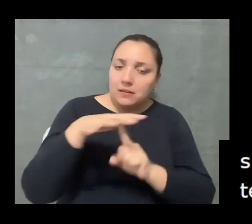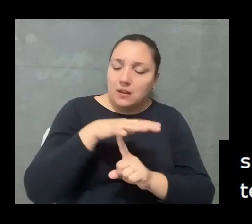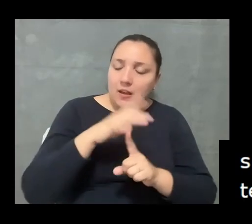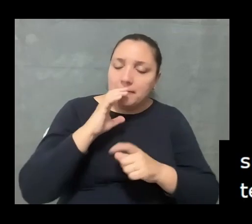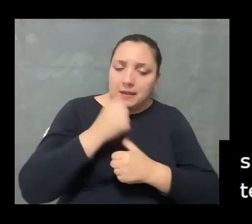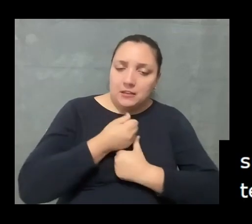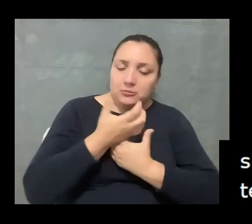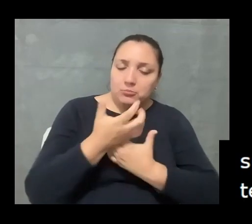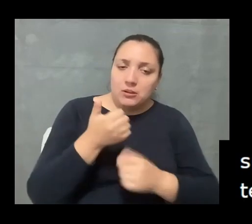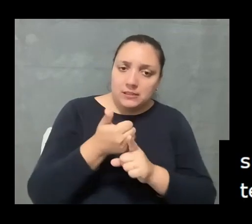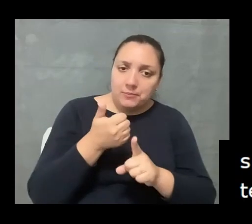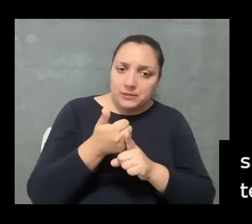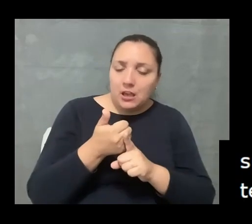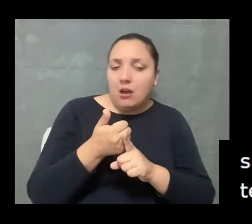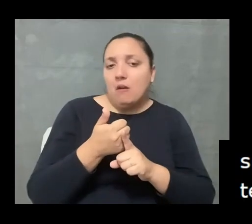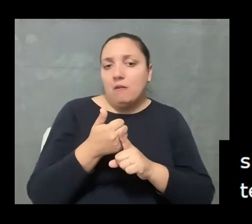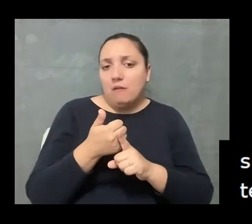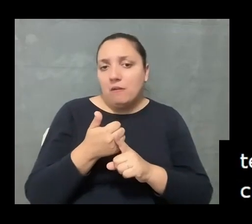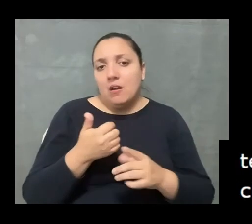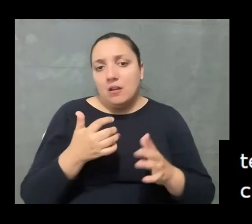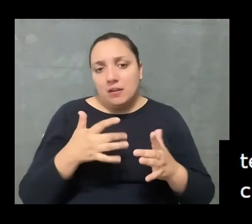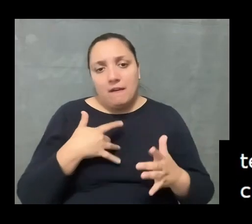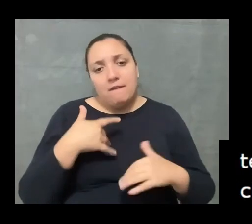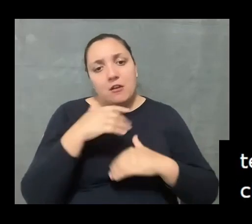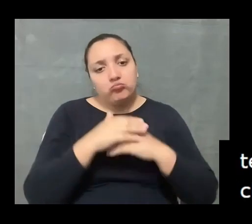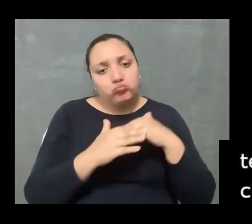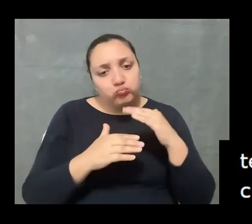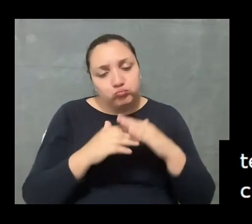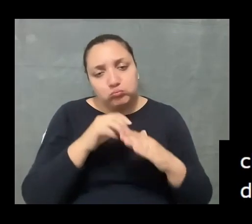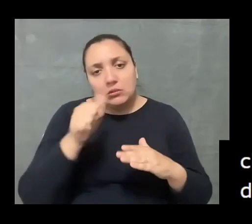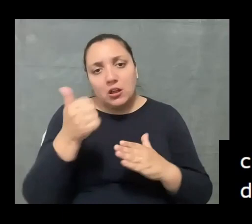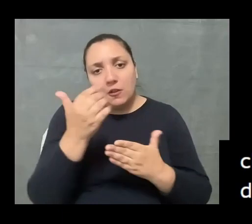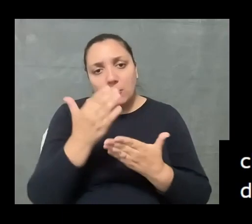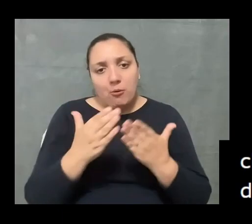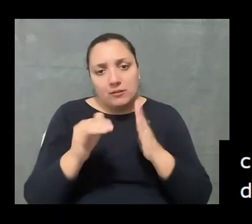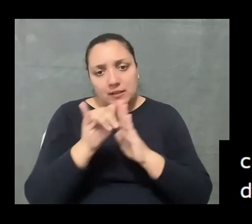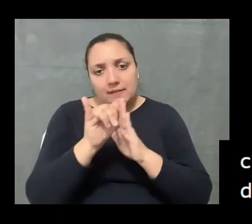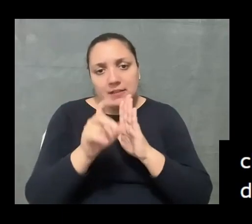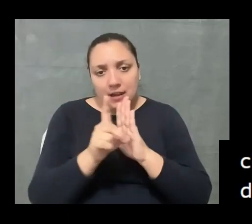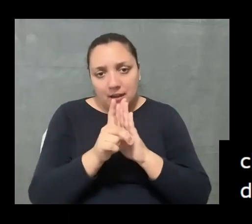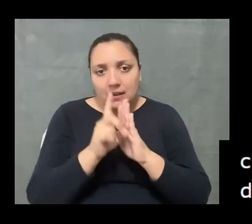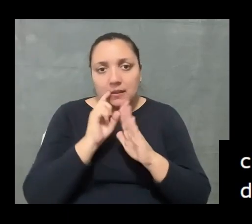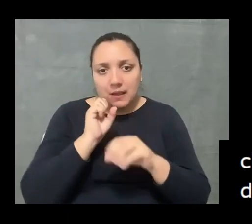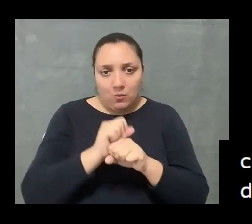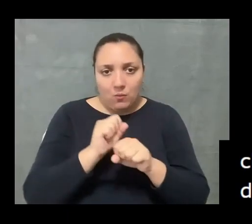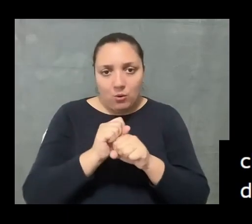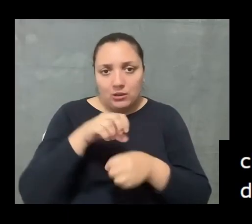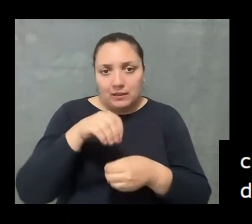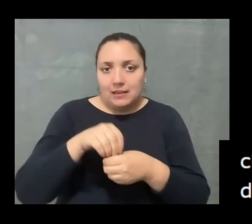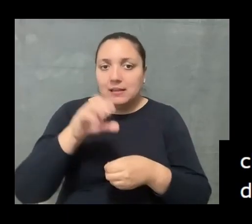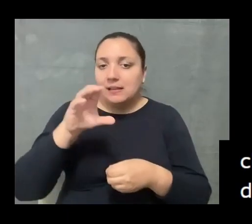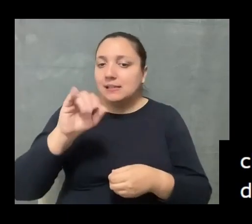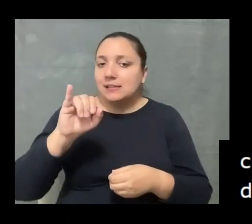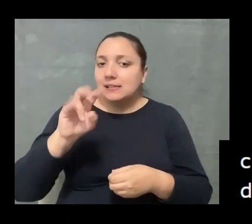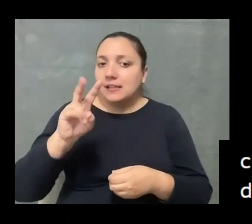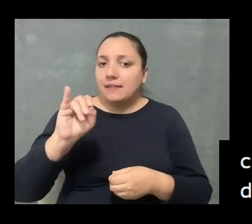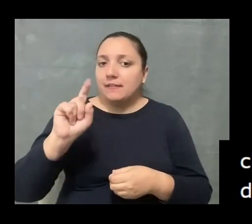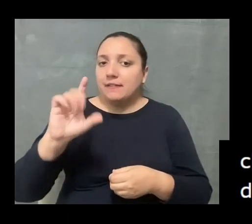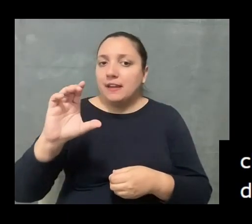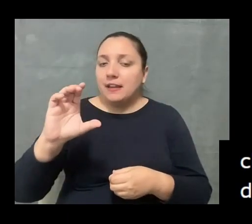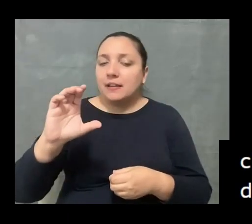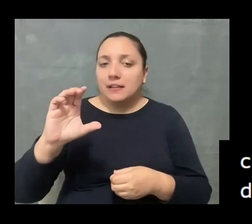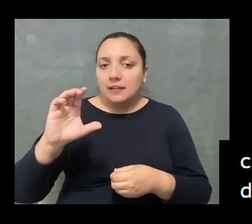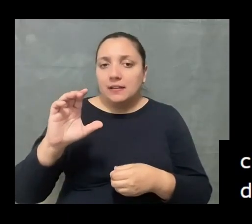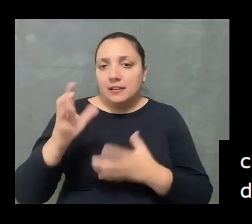themselves and other parts of their identity and work together in civic engagement. I'm going to focus